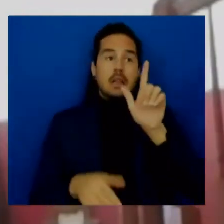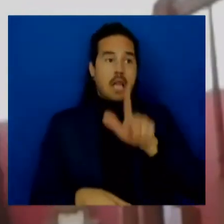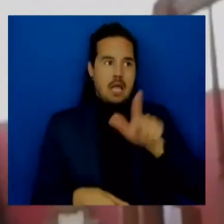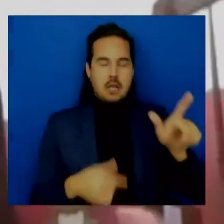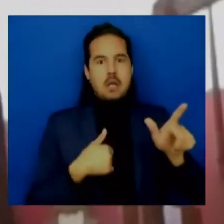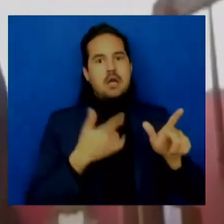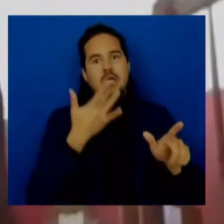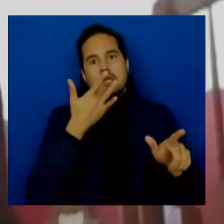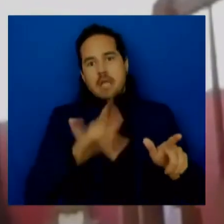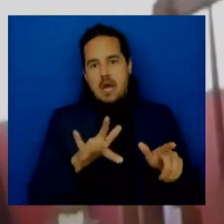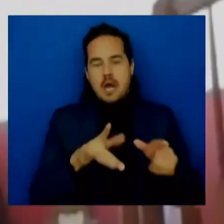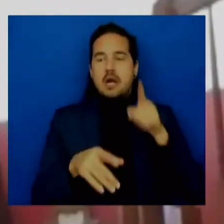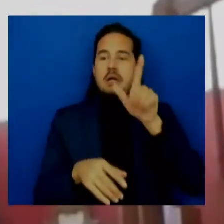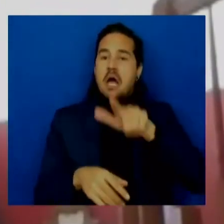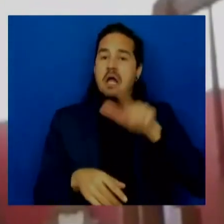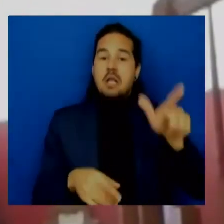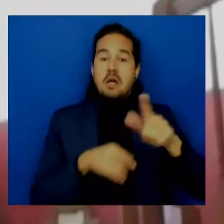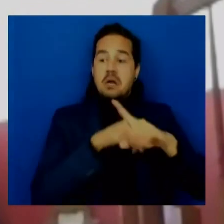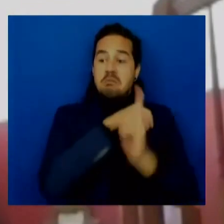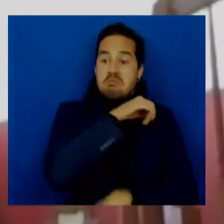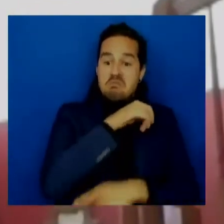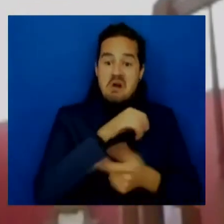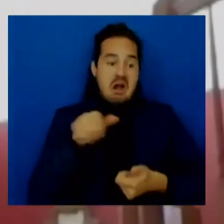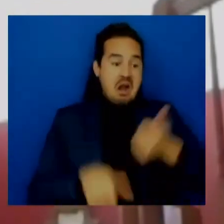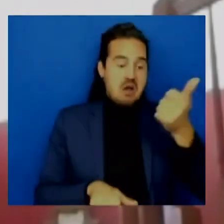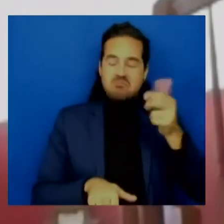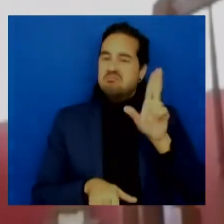like very, very good. I bless this guy.